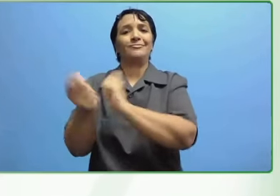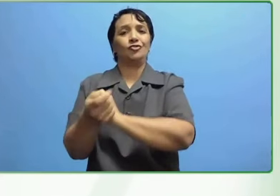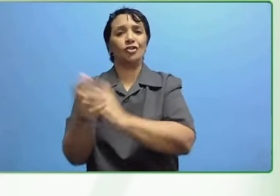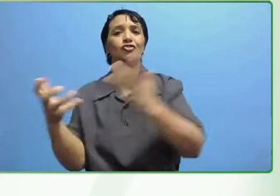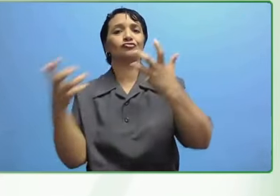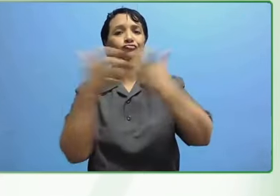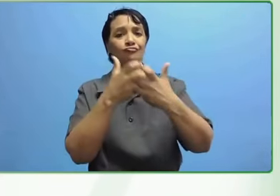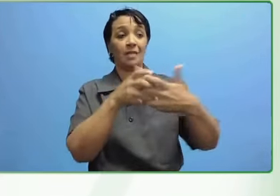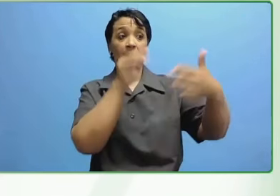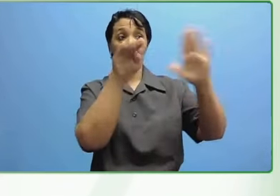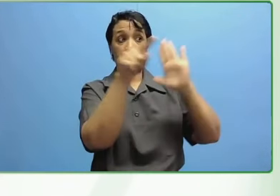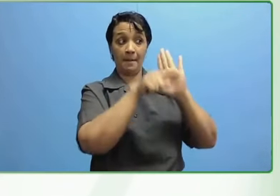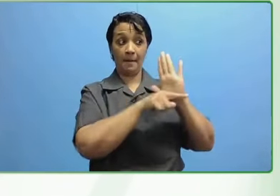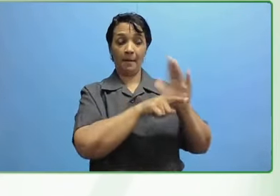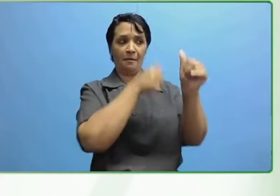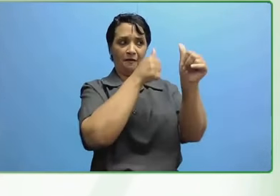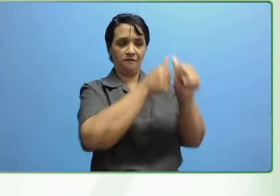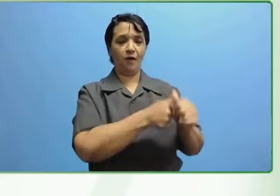to have